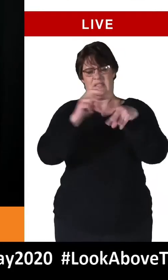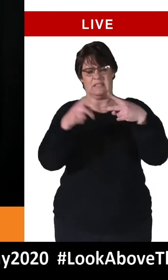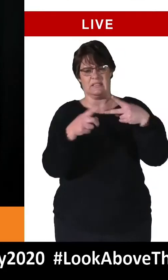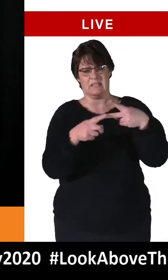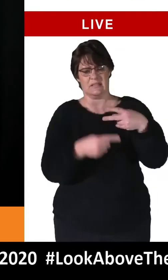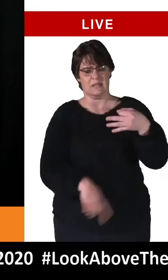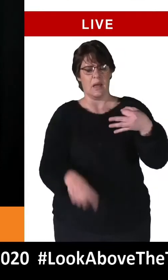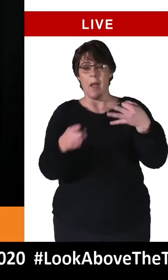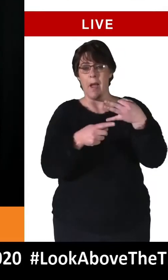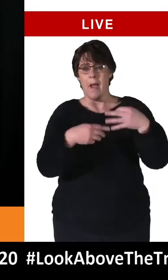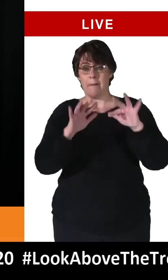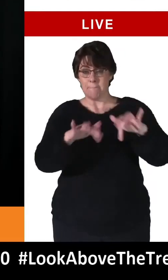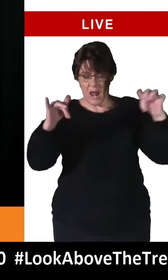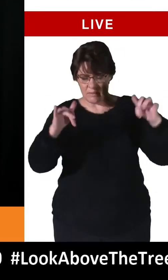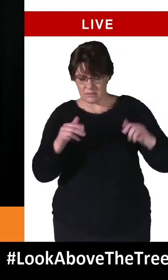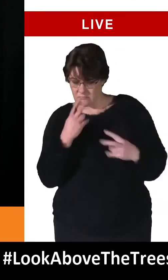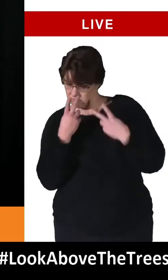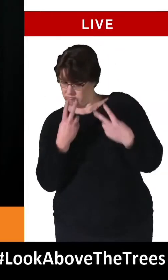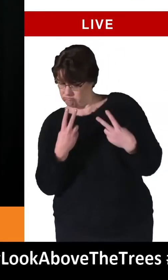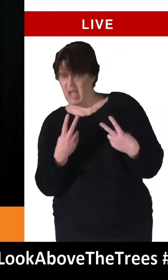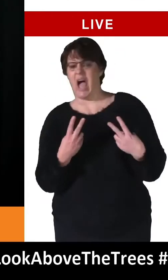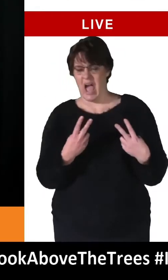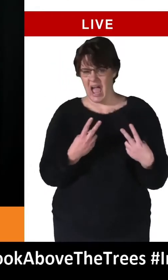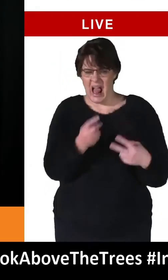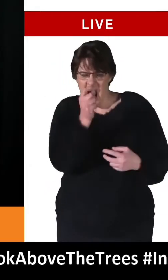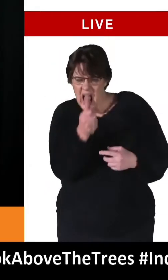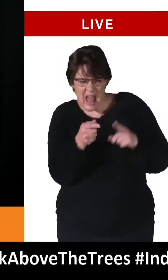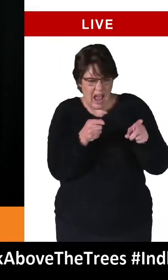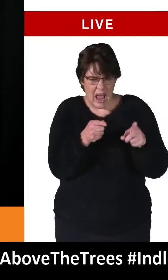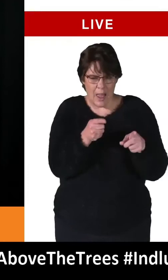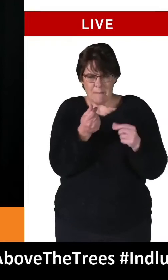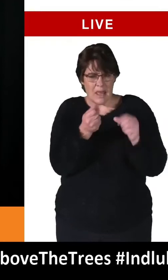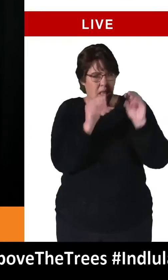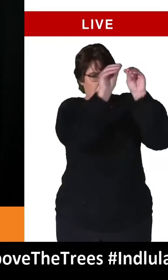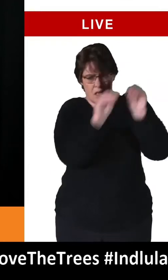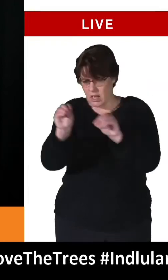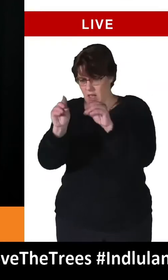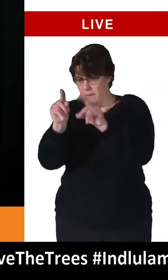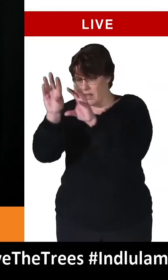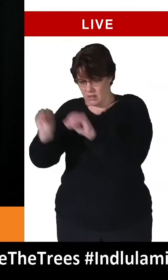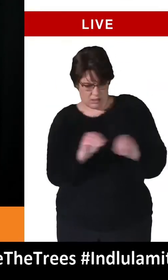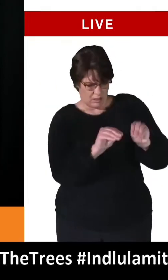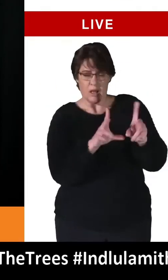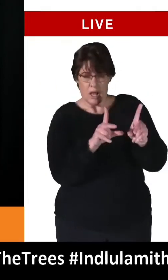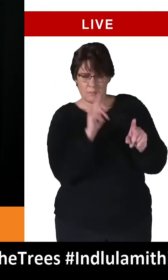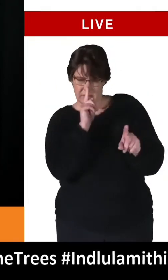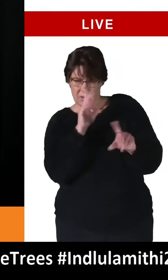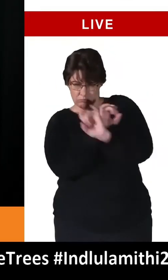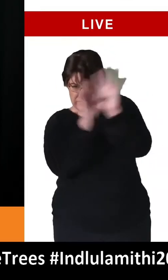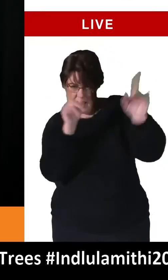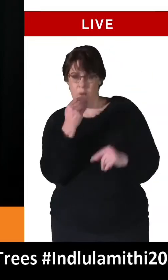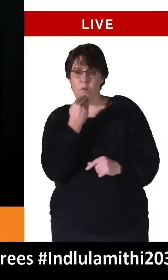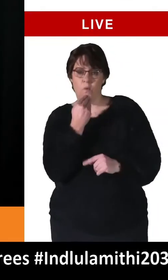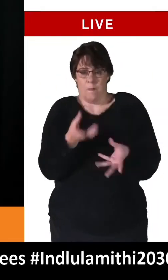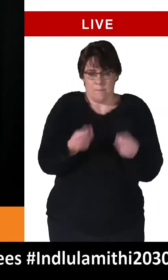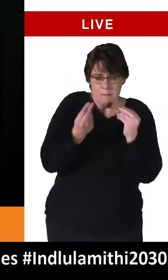Parliament is on the toes to guard at every little cent that has moved from the left to the right and to wherever it is. So